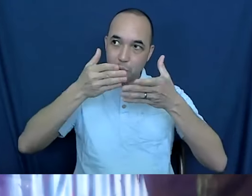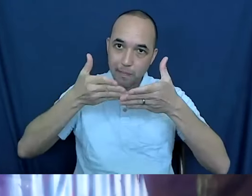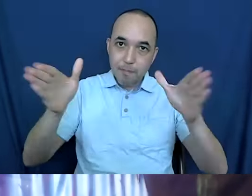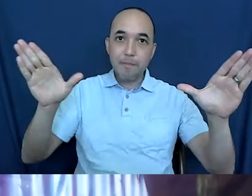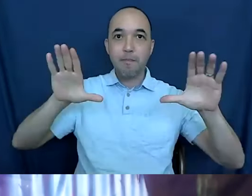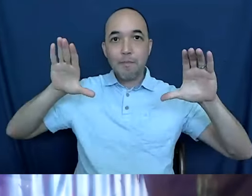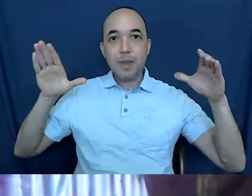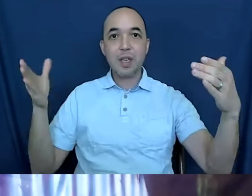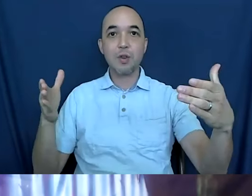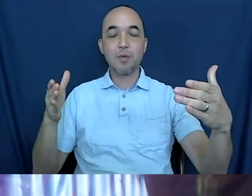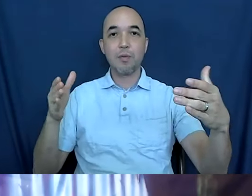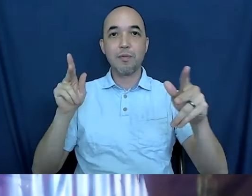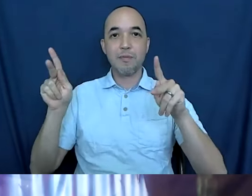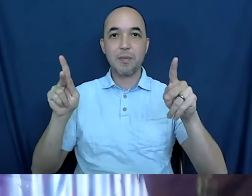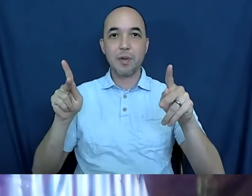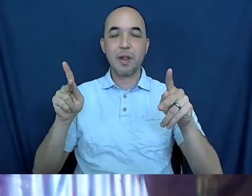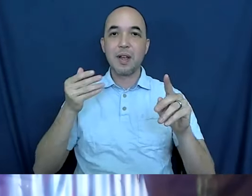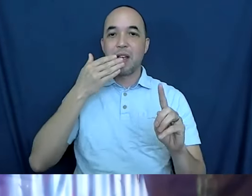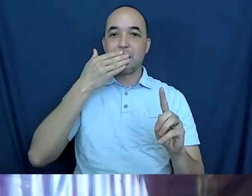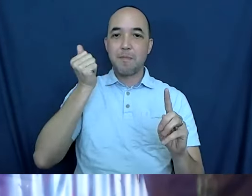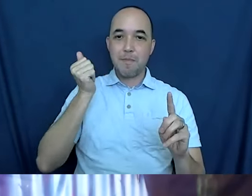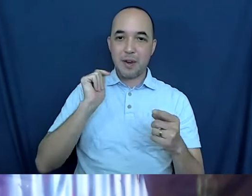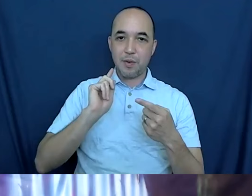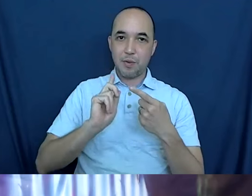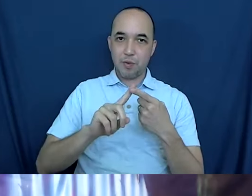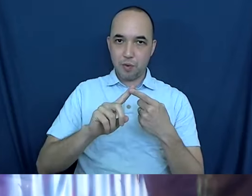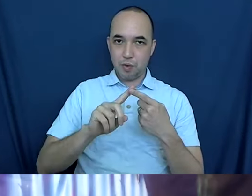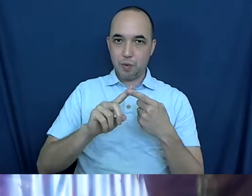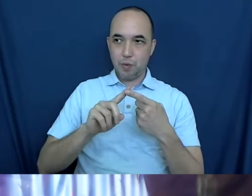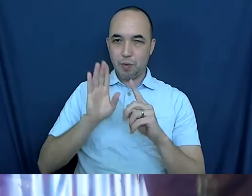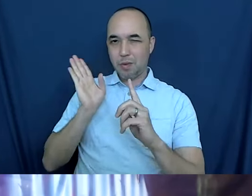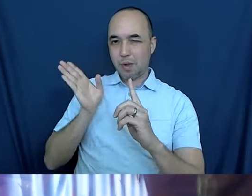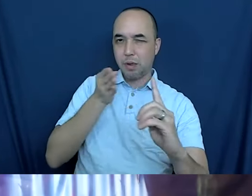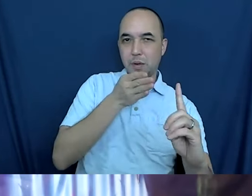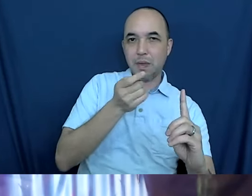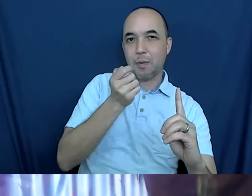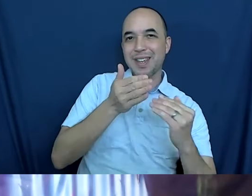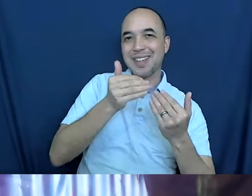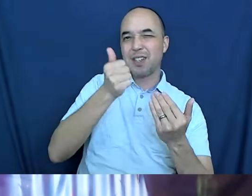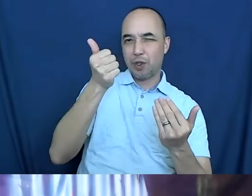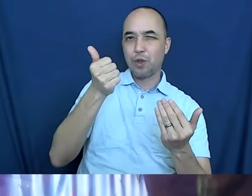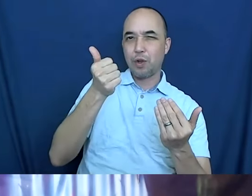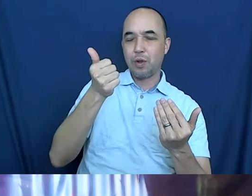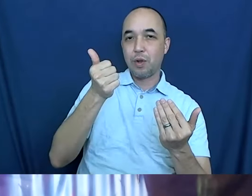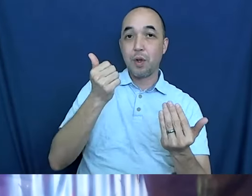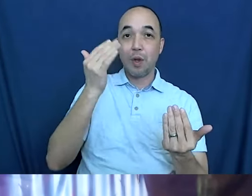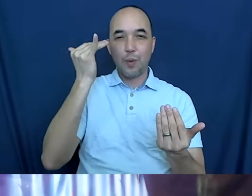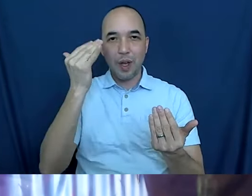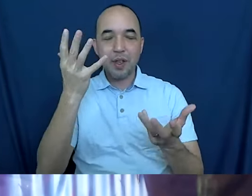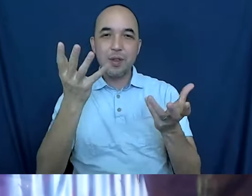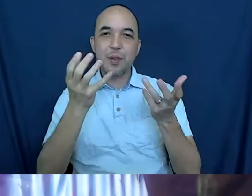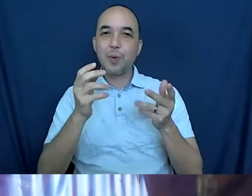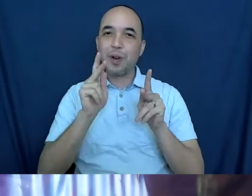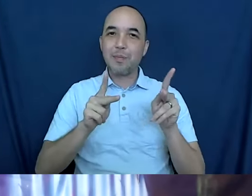almost always better to skew difficulty toward the easier side of things. You want people to have fun with